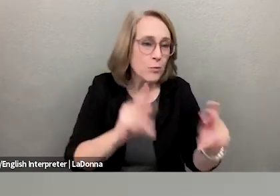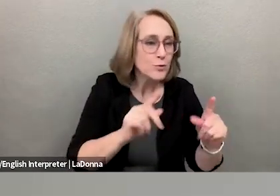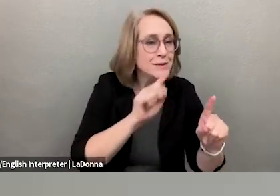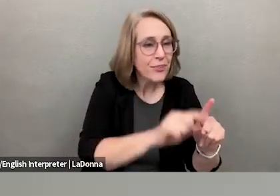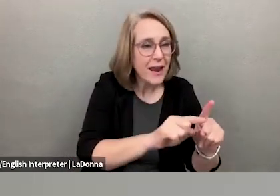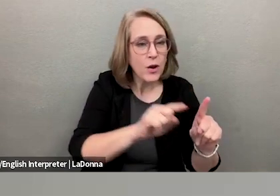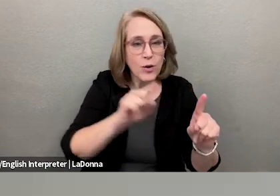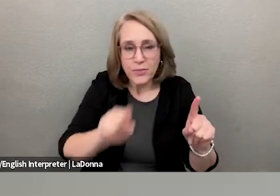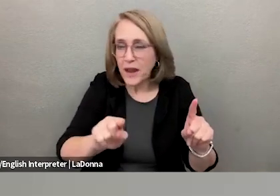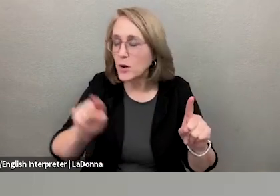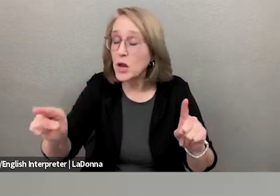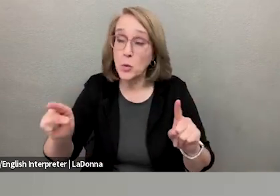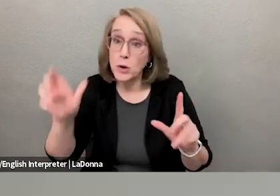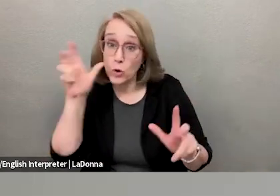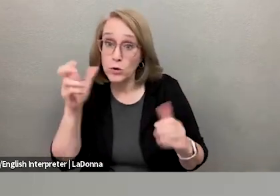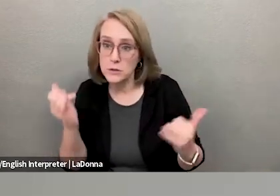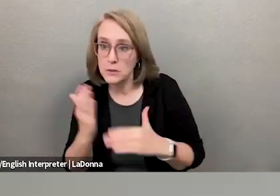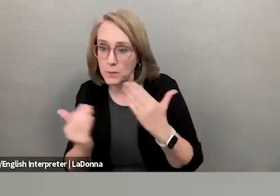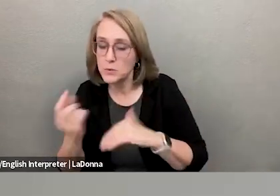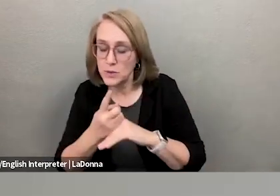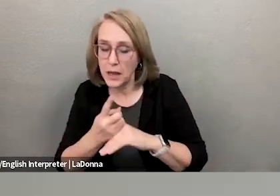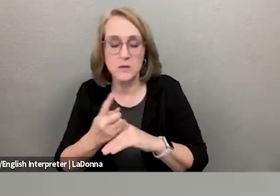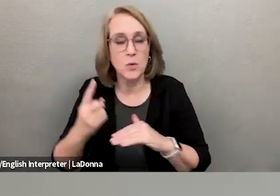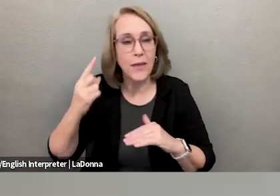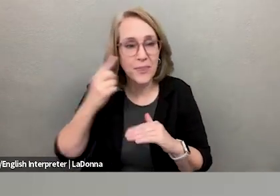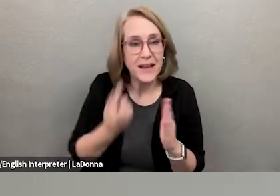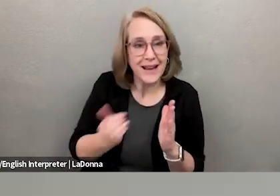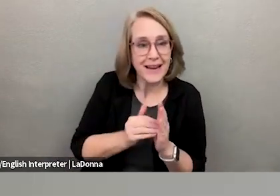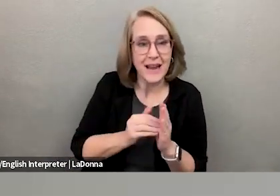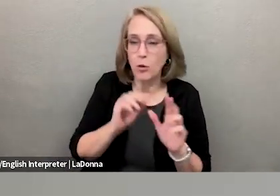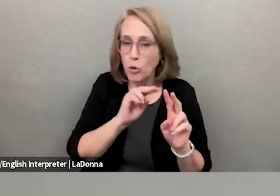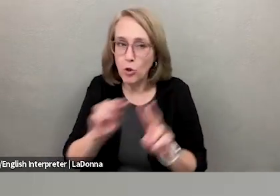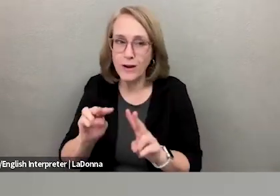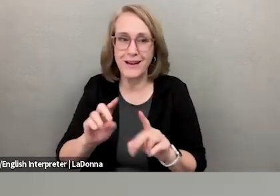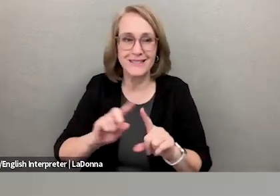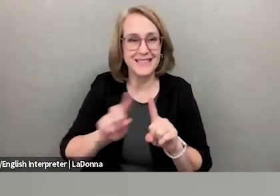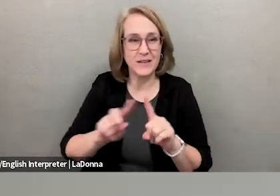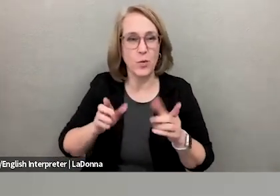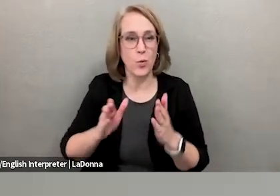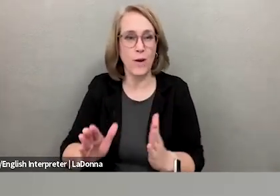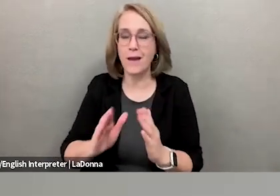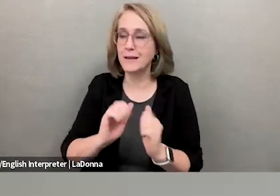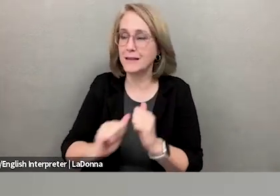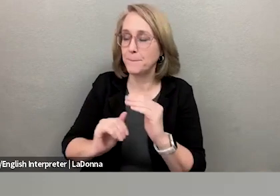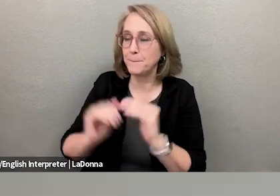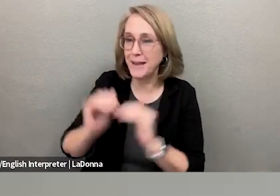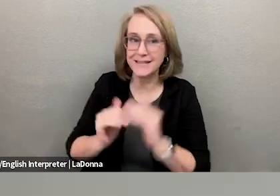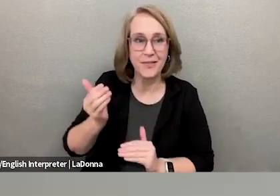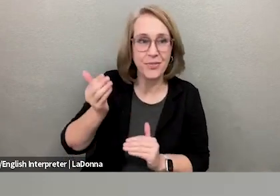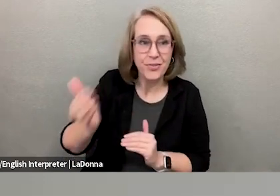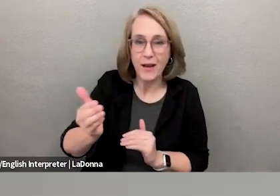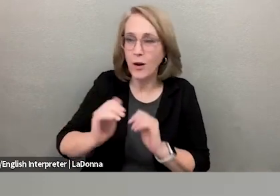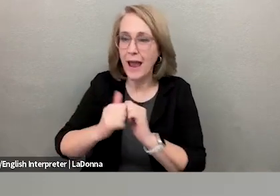some and heard about some today. So I think looking at different ways and building on what is there and looking for